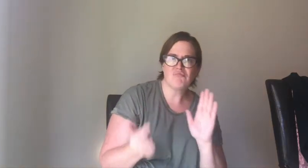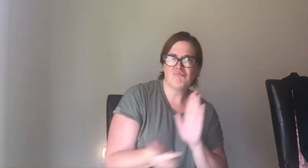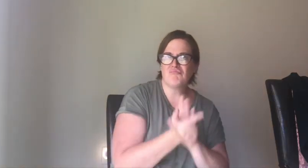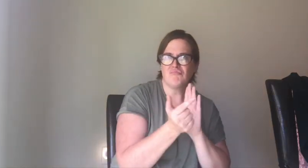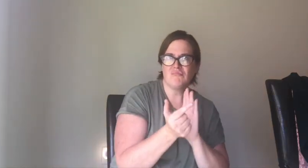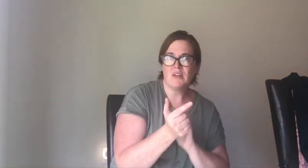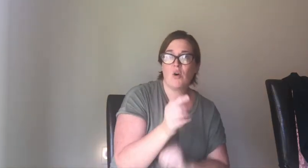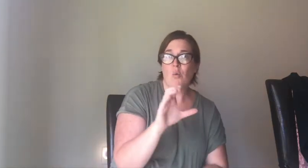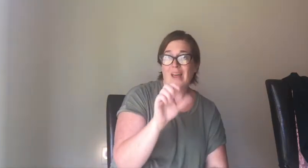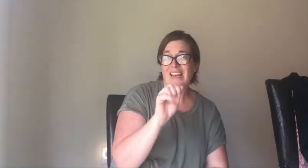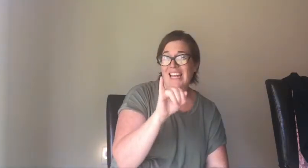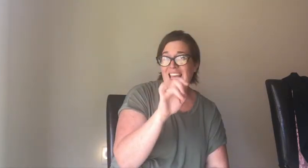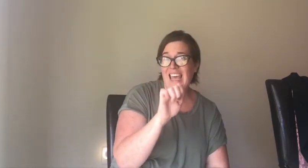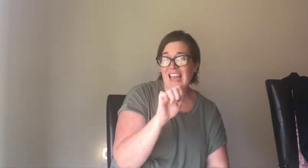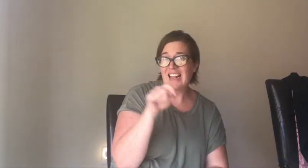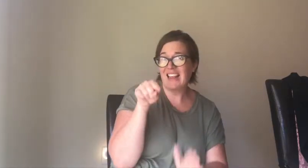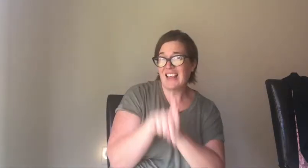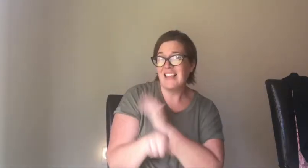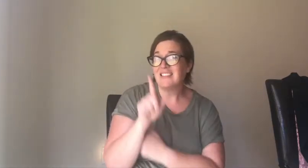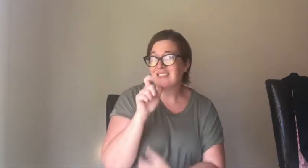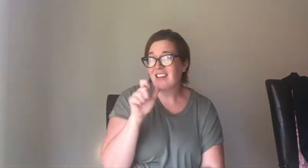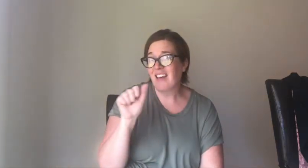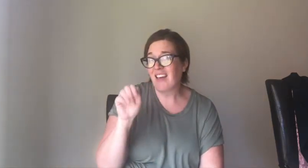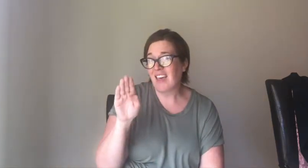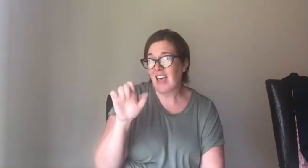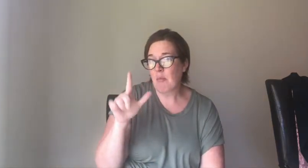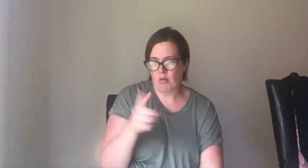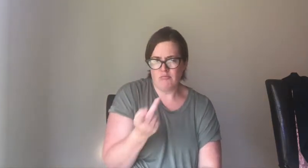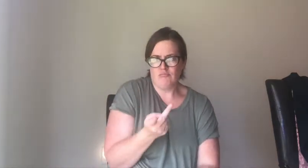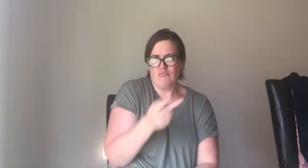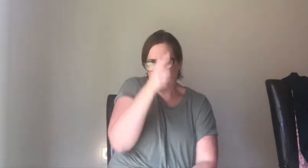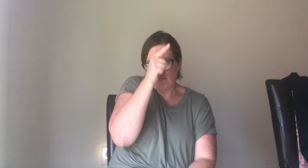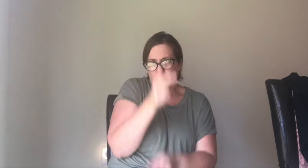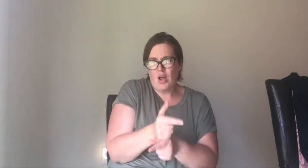willing to trust him enough to actually be different.